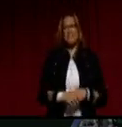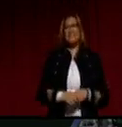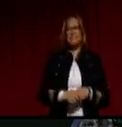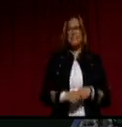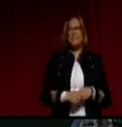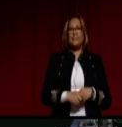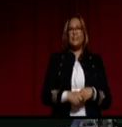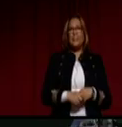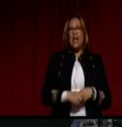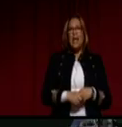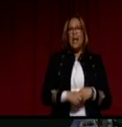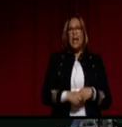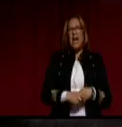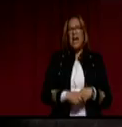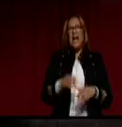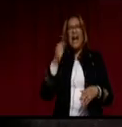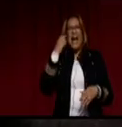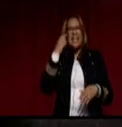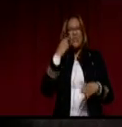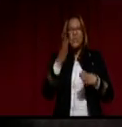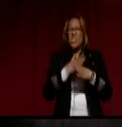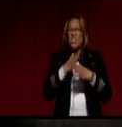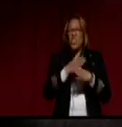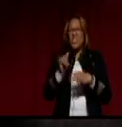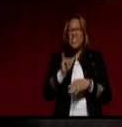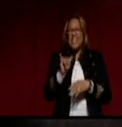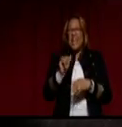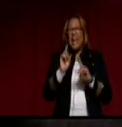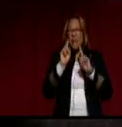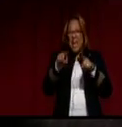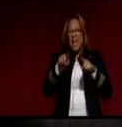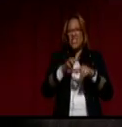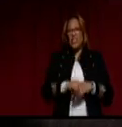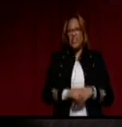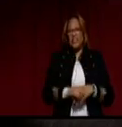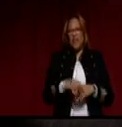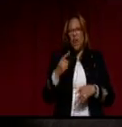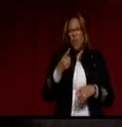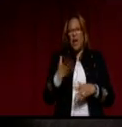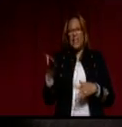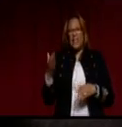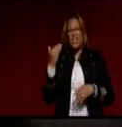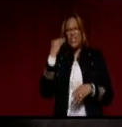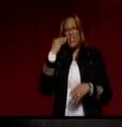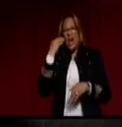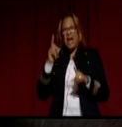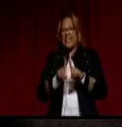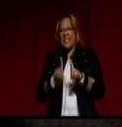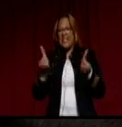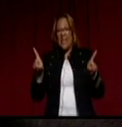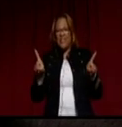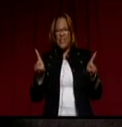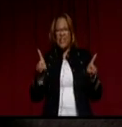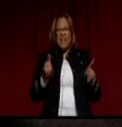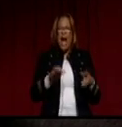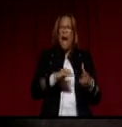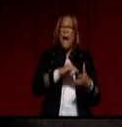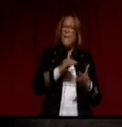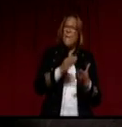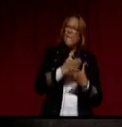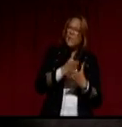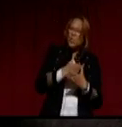Well, I think we'll both share that answer. One of the things we should know, there's a difference between a virus and a